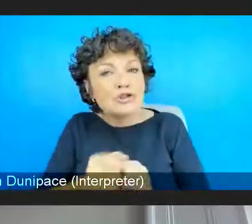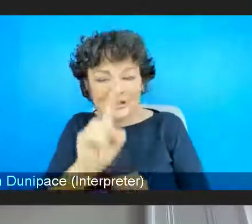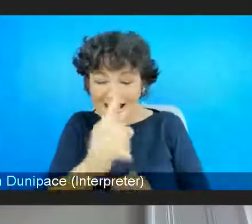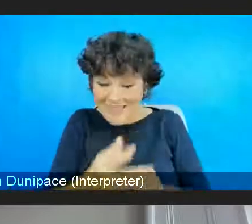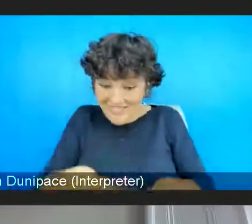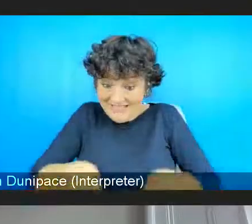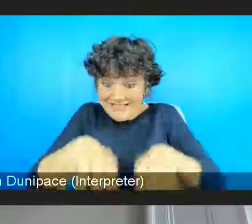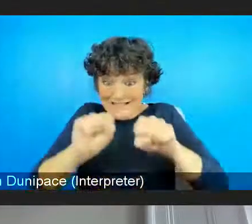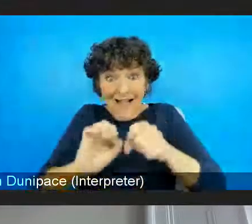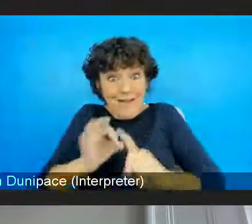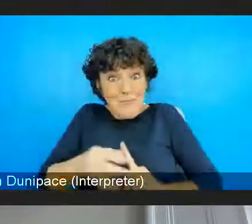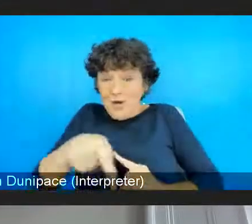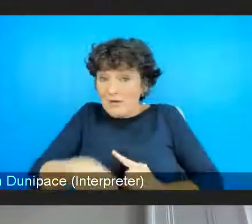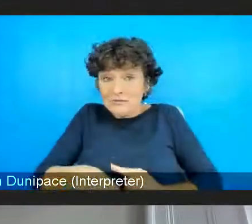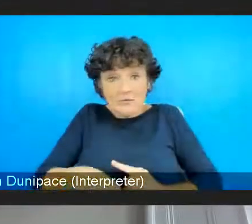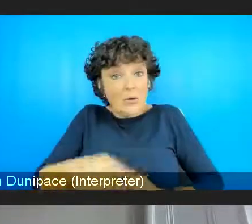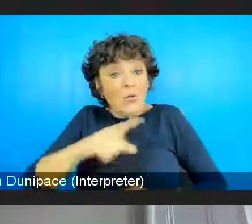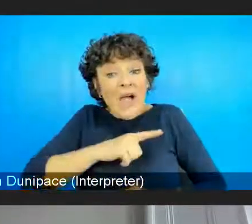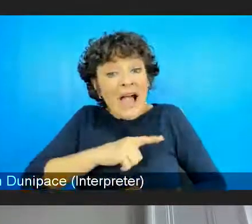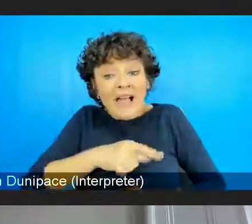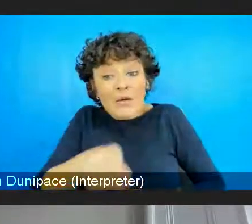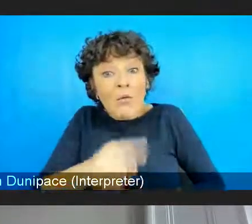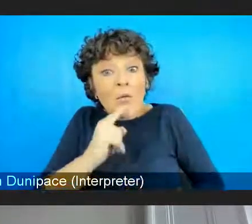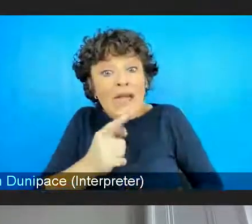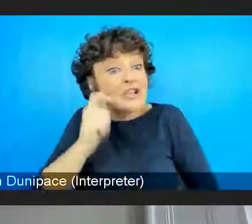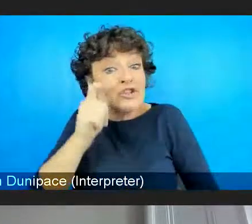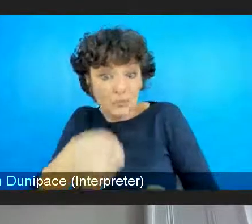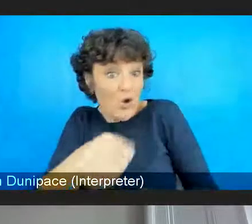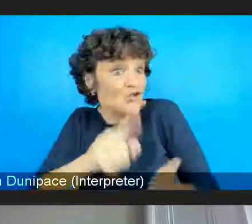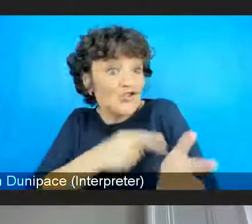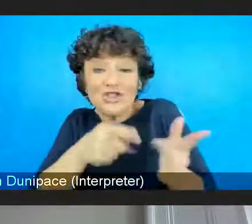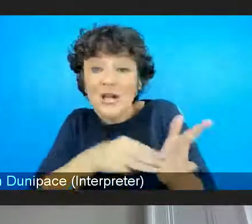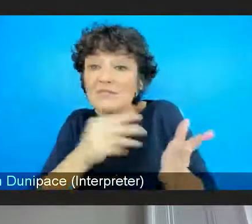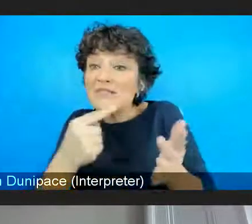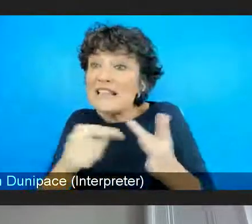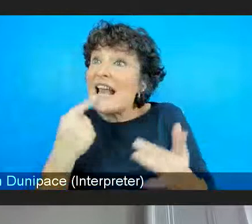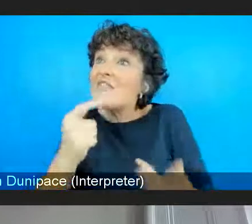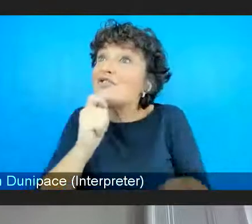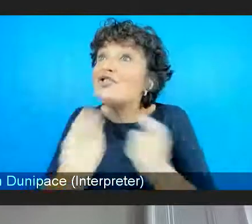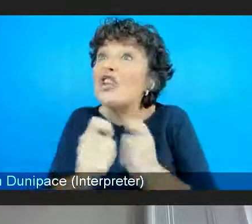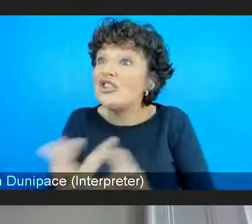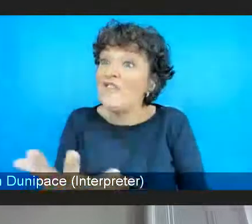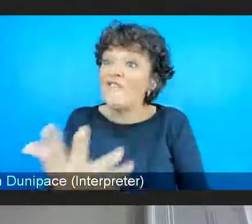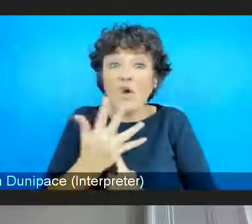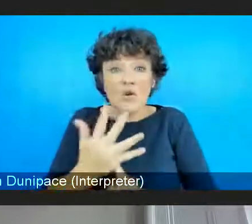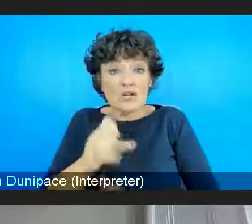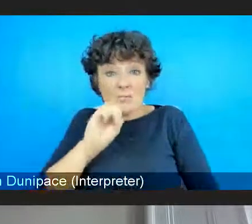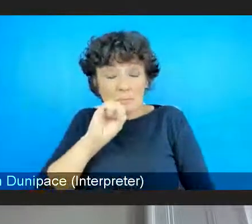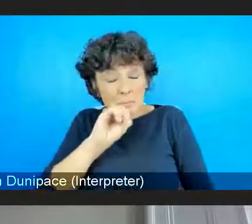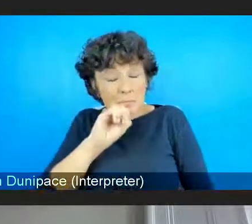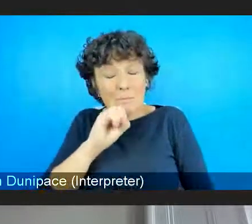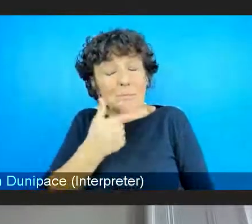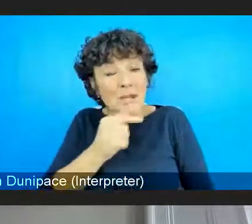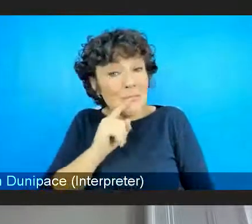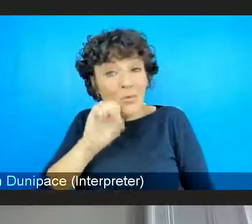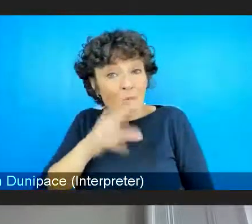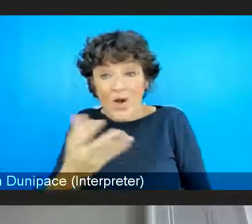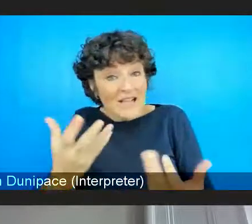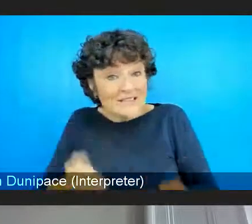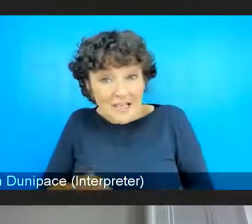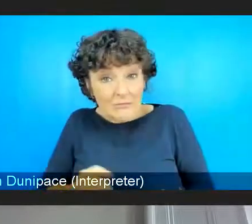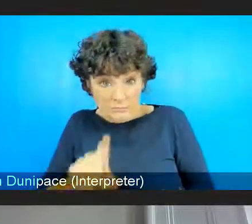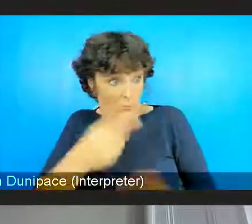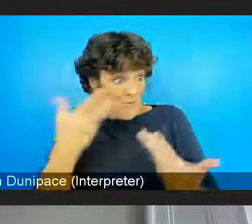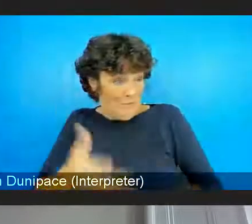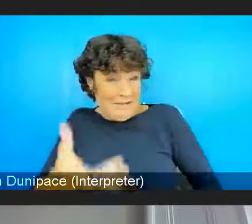Otherwise, change when it is done to people is never resulting in that. So we have learned a lot from pandemic. People already